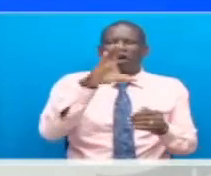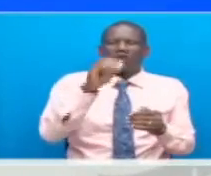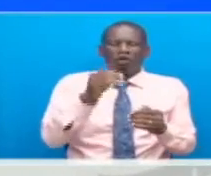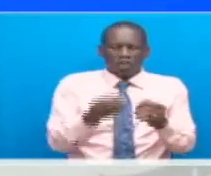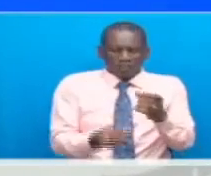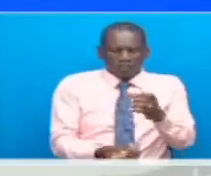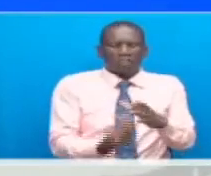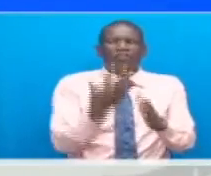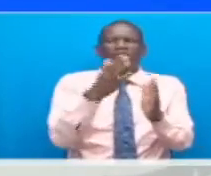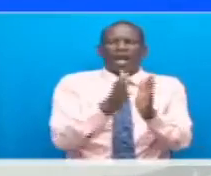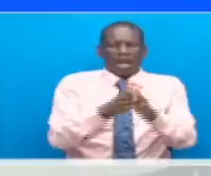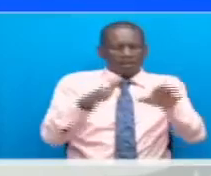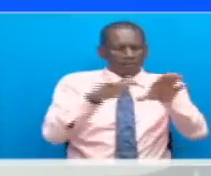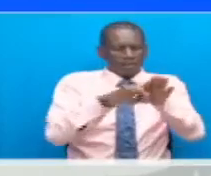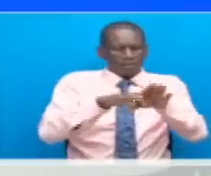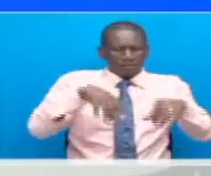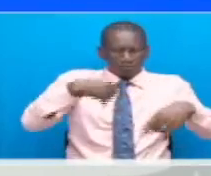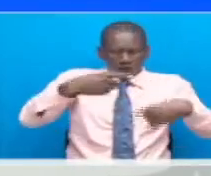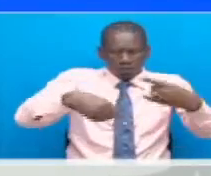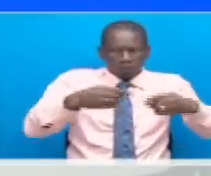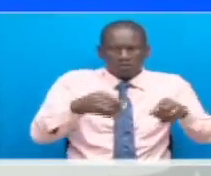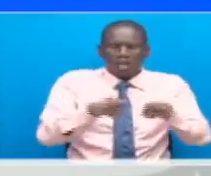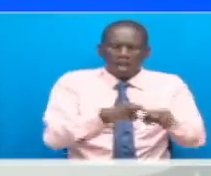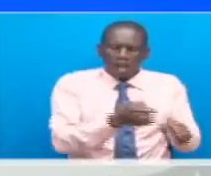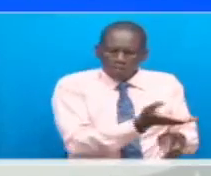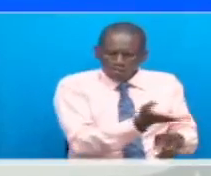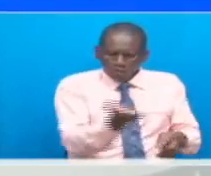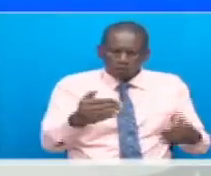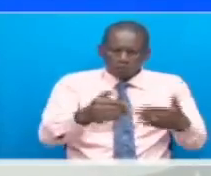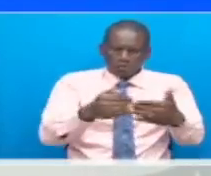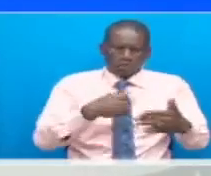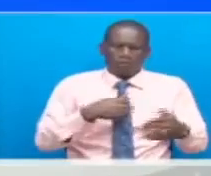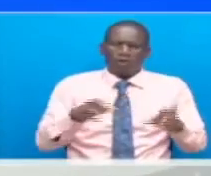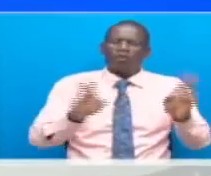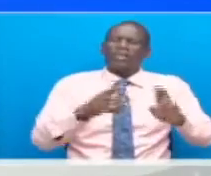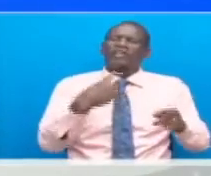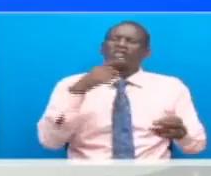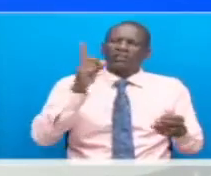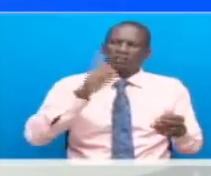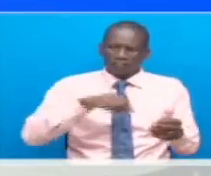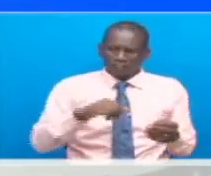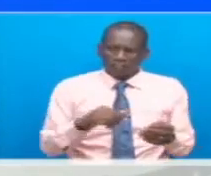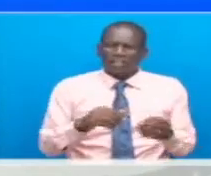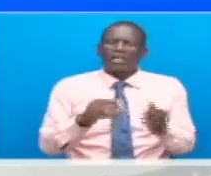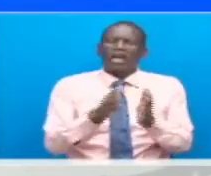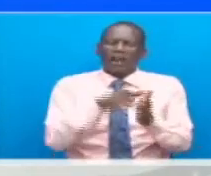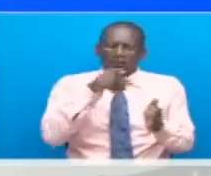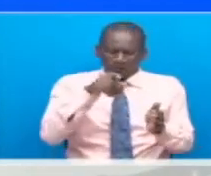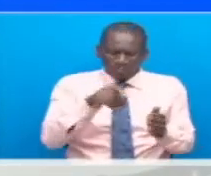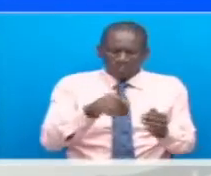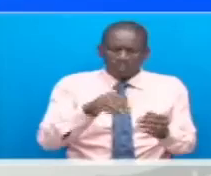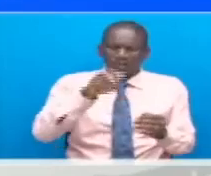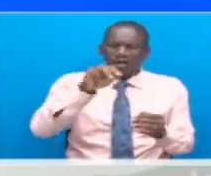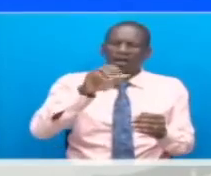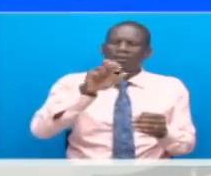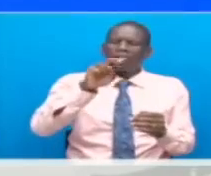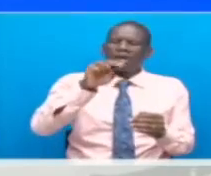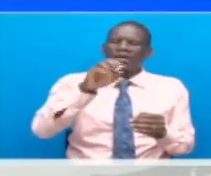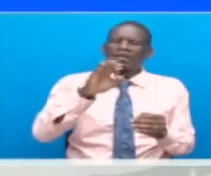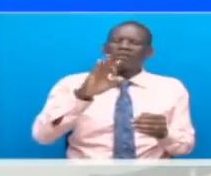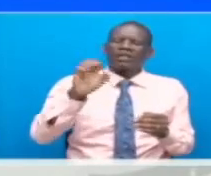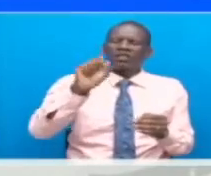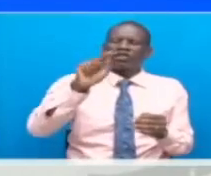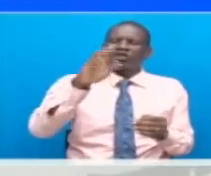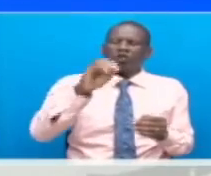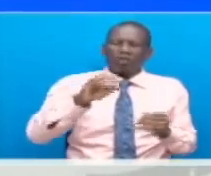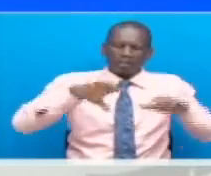and participatory process, as those before me have already said, and it's about the aspirations